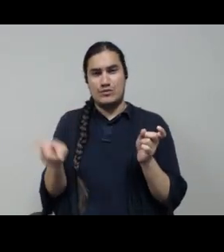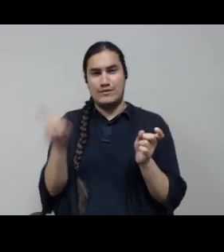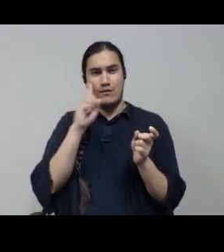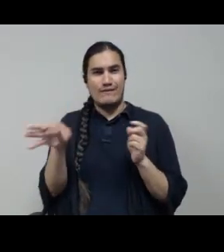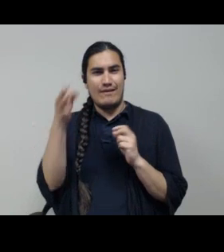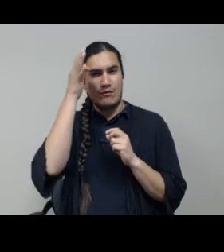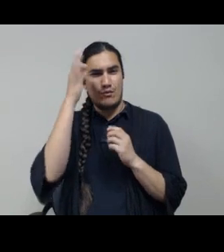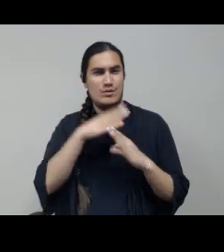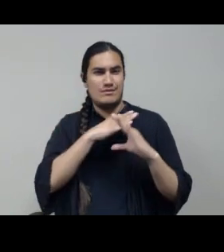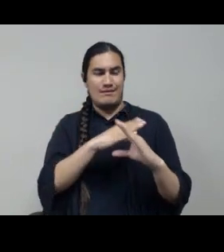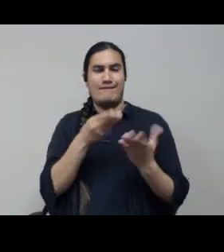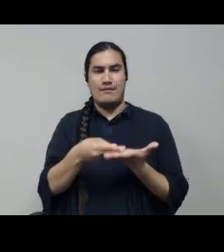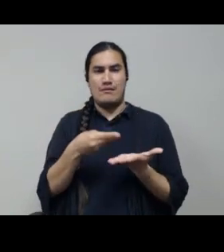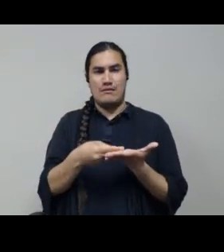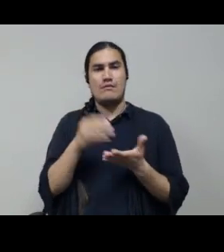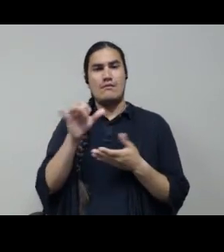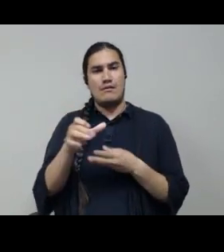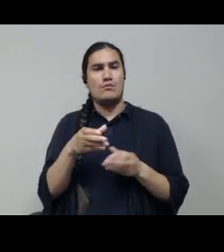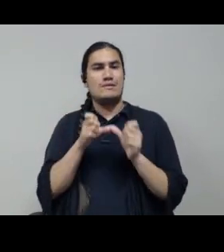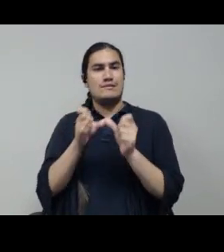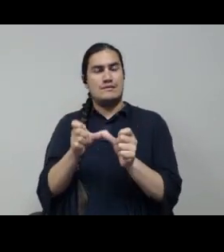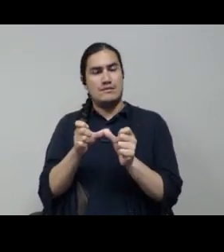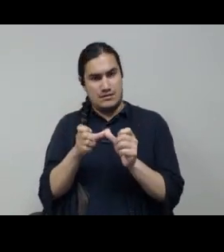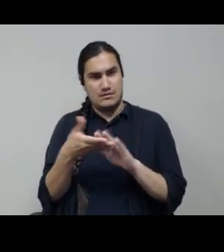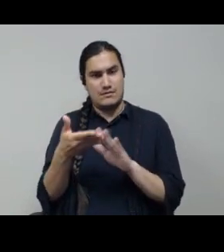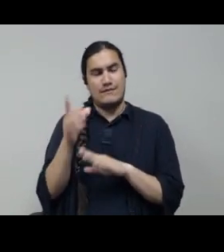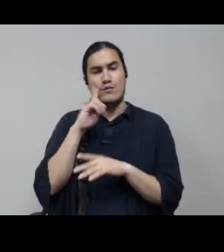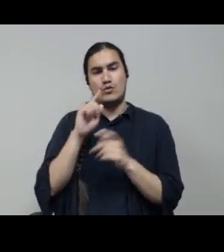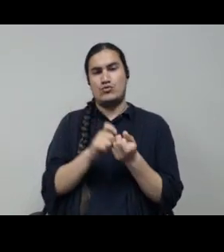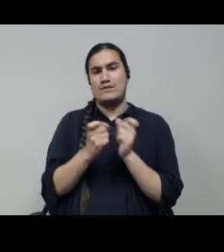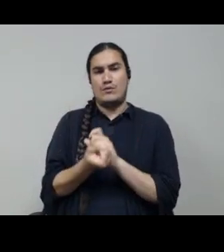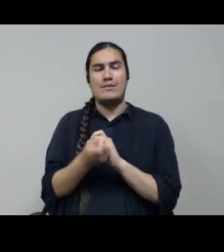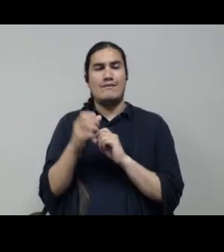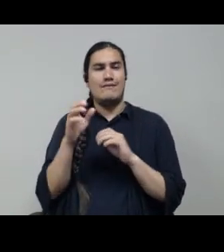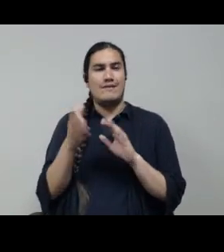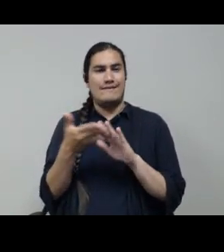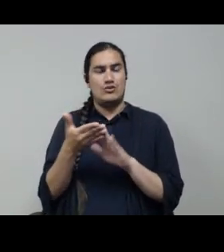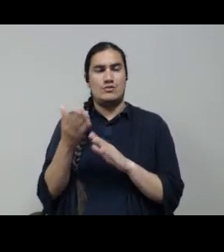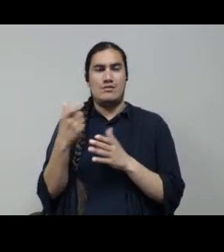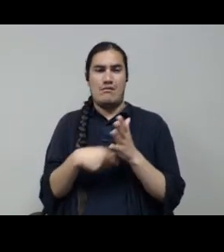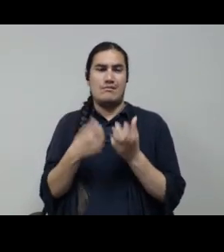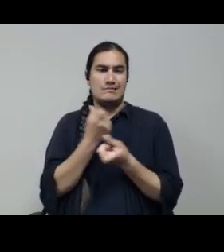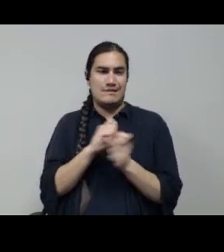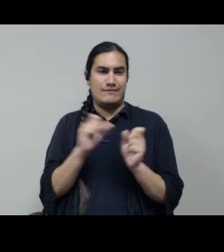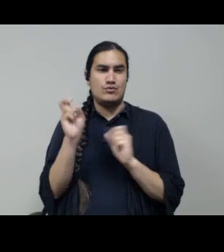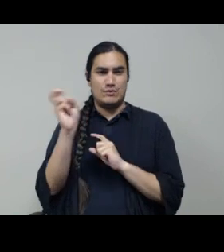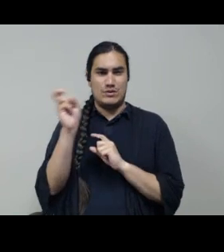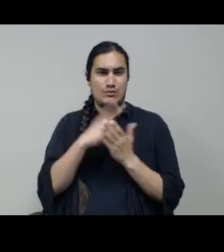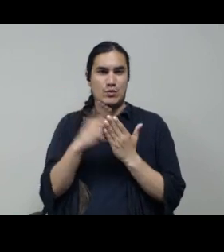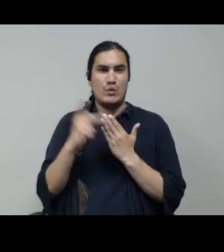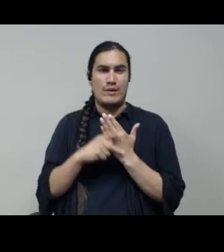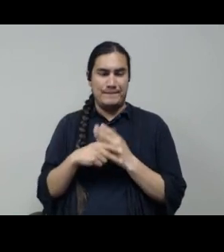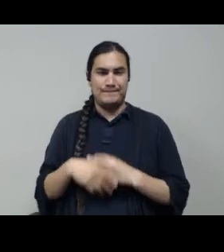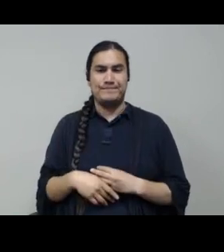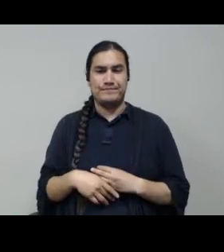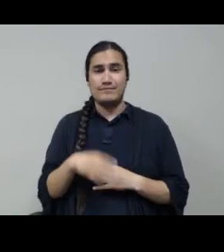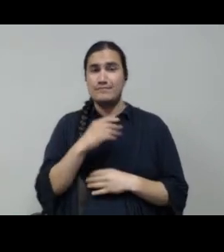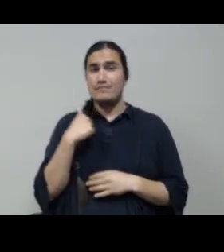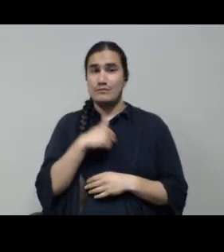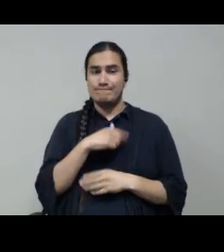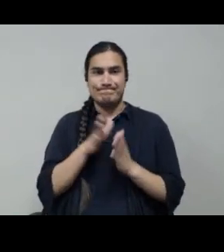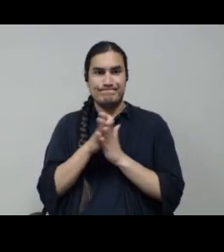which is the Promoting Resilient Operations for Transformative, Efficient, and Cost-Saving Transportation program. And we are